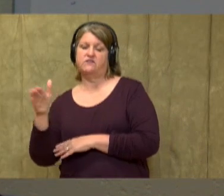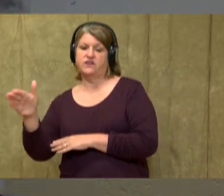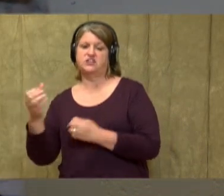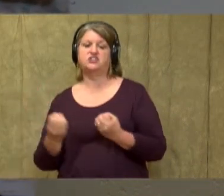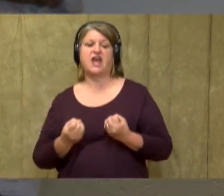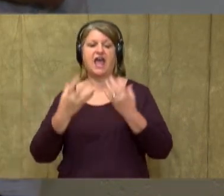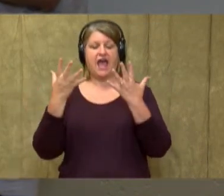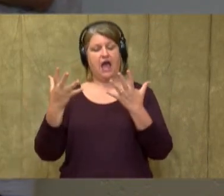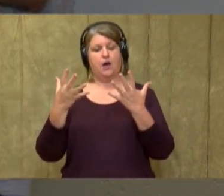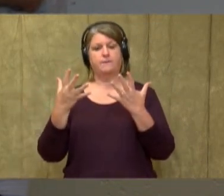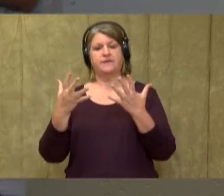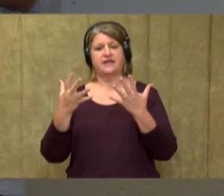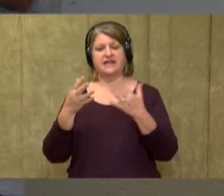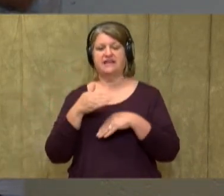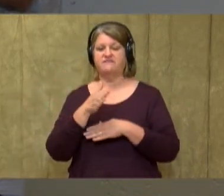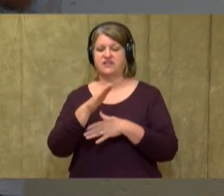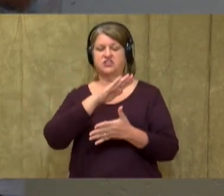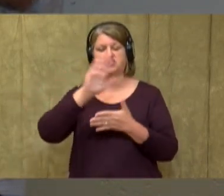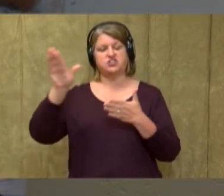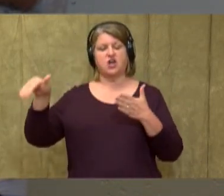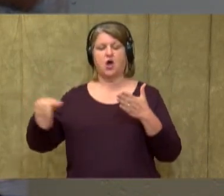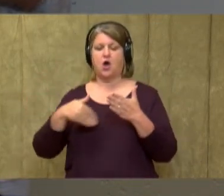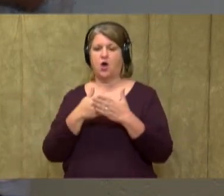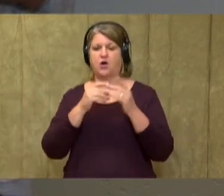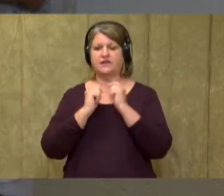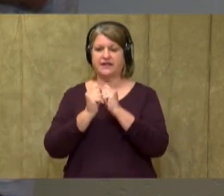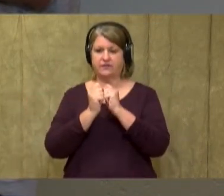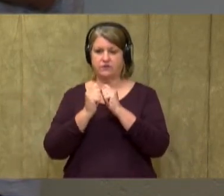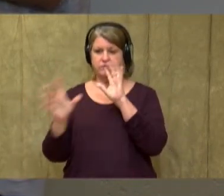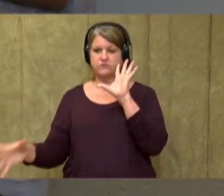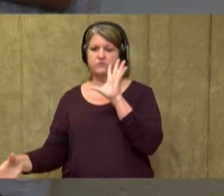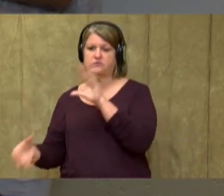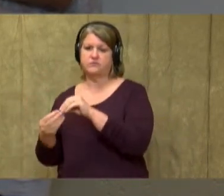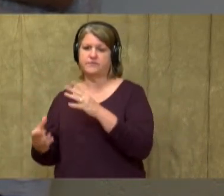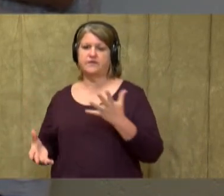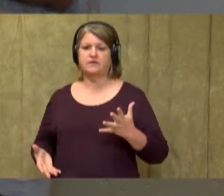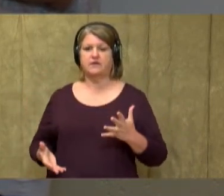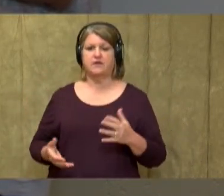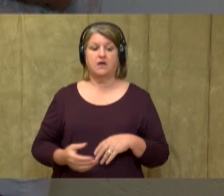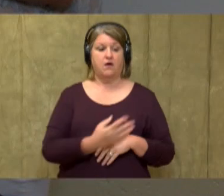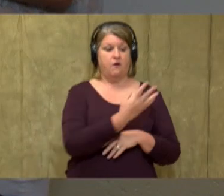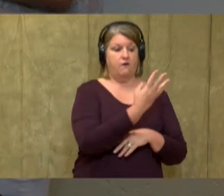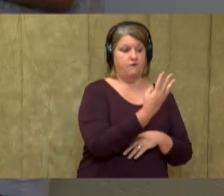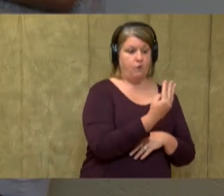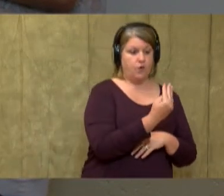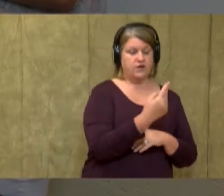all? So 14 plus the 50.